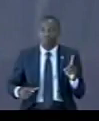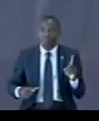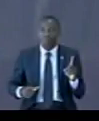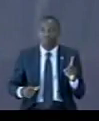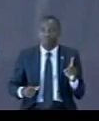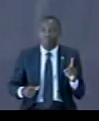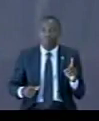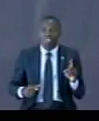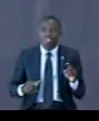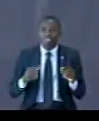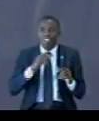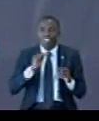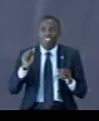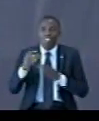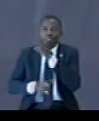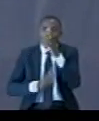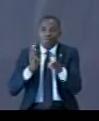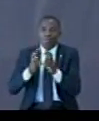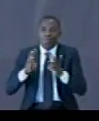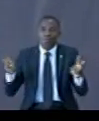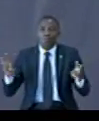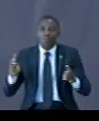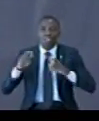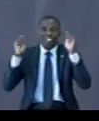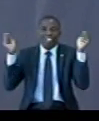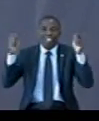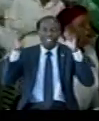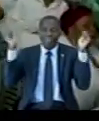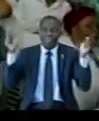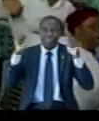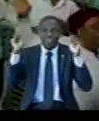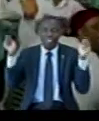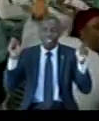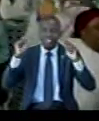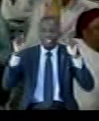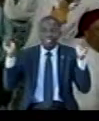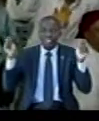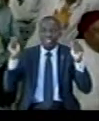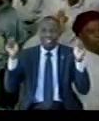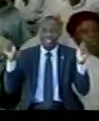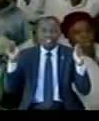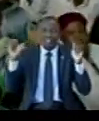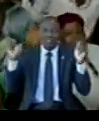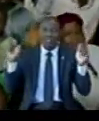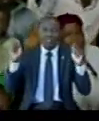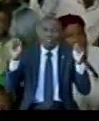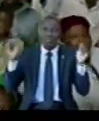A global hallelujah. Praise the Lord.